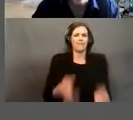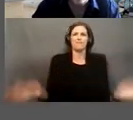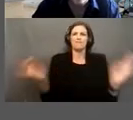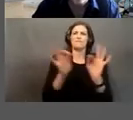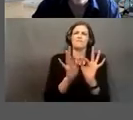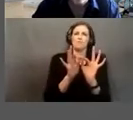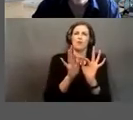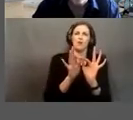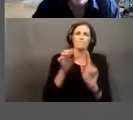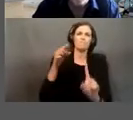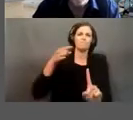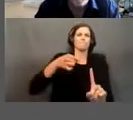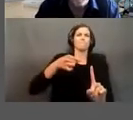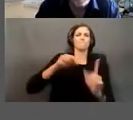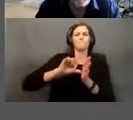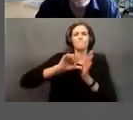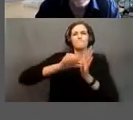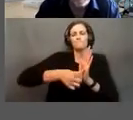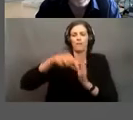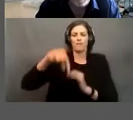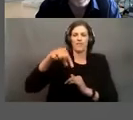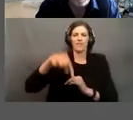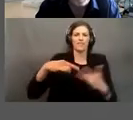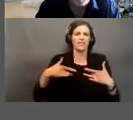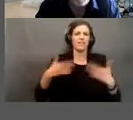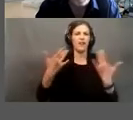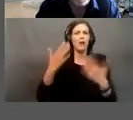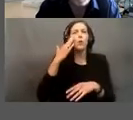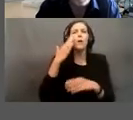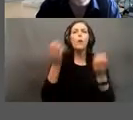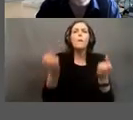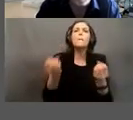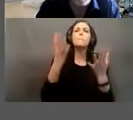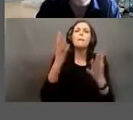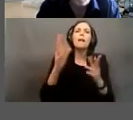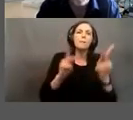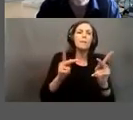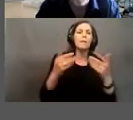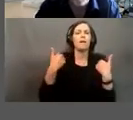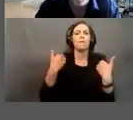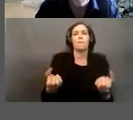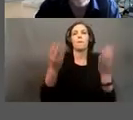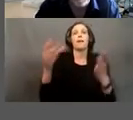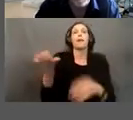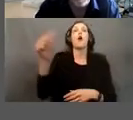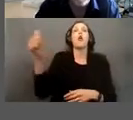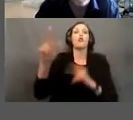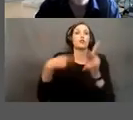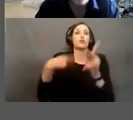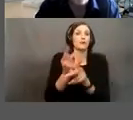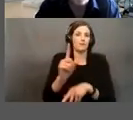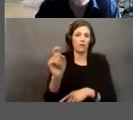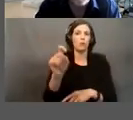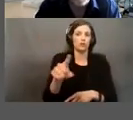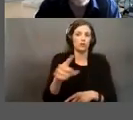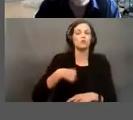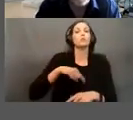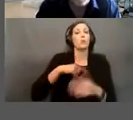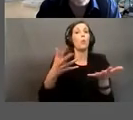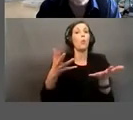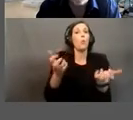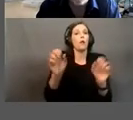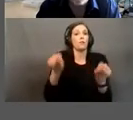emphases of this event. We know that lots of people have lots of other questions and we want to be able to